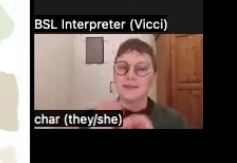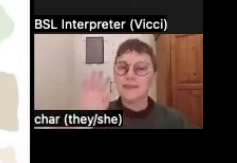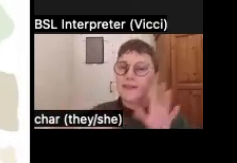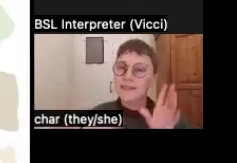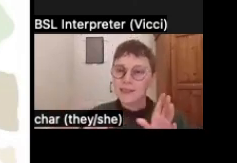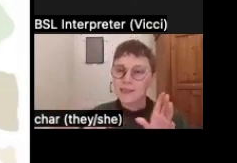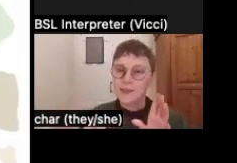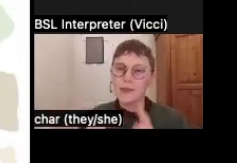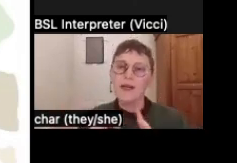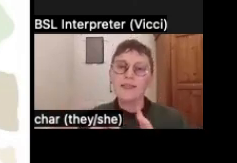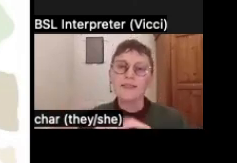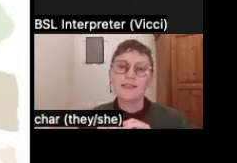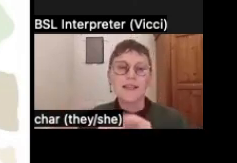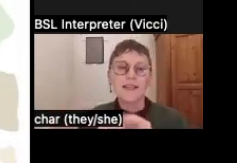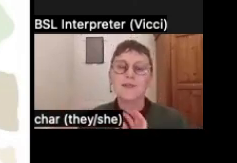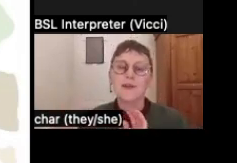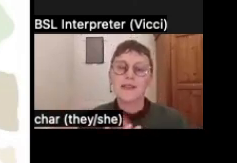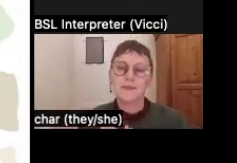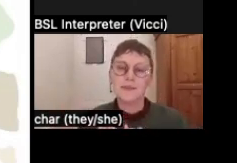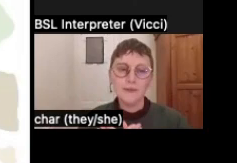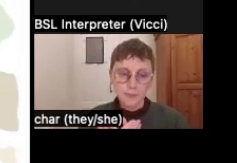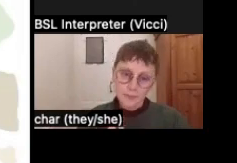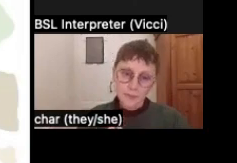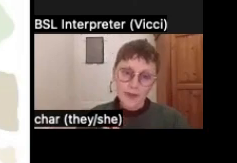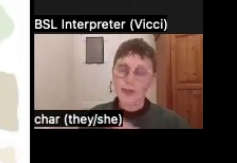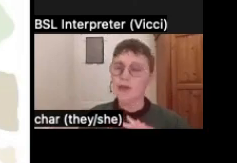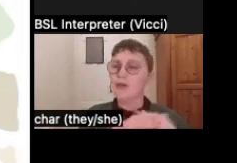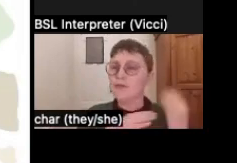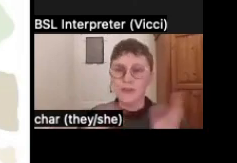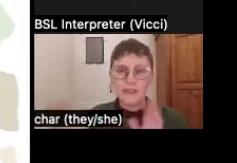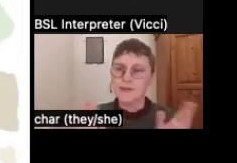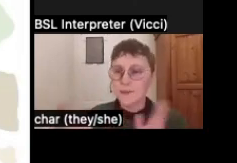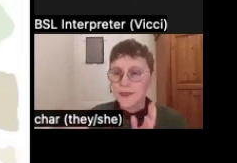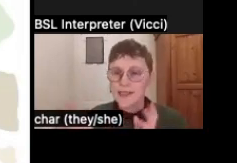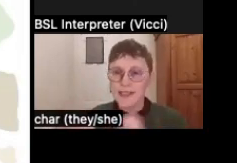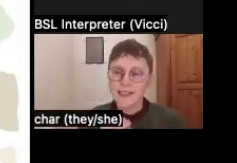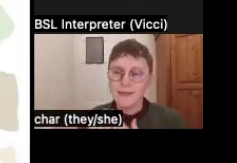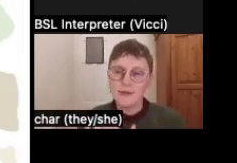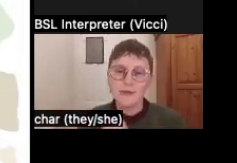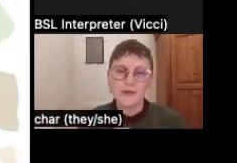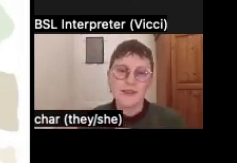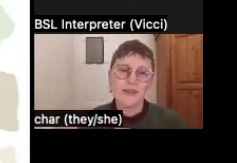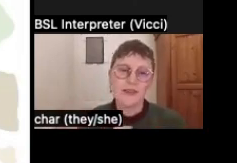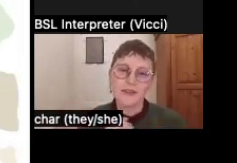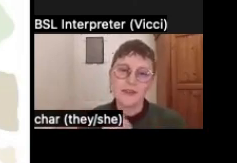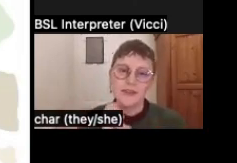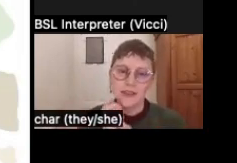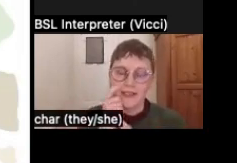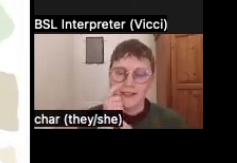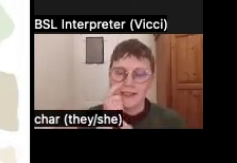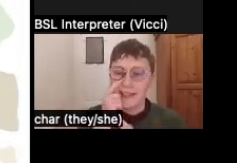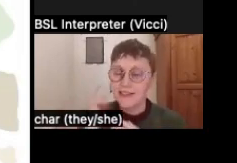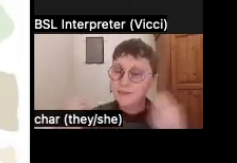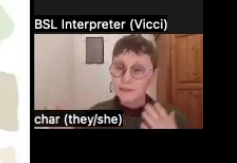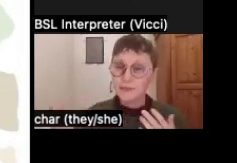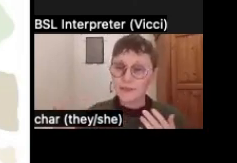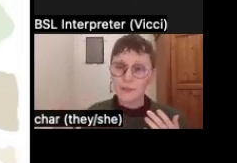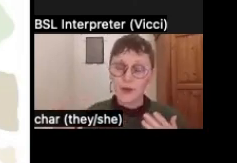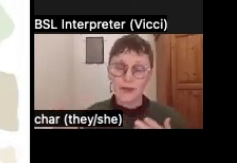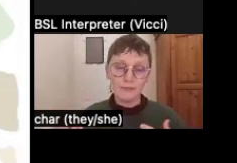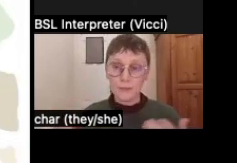workshop is going to be split into 2 parts, the break in the middle. Though if you need breaks at any time, of course, we encourage you to take